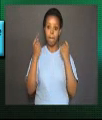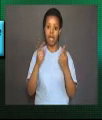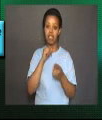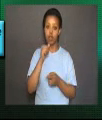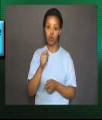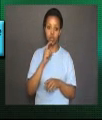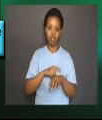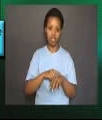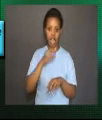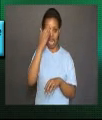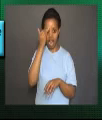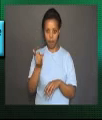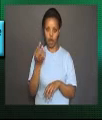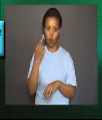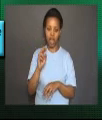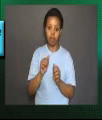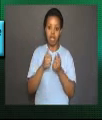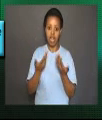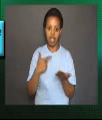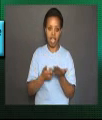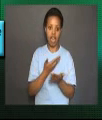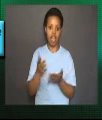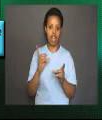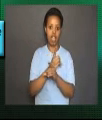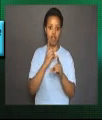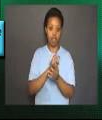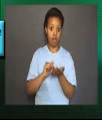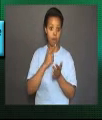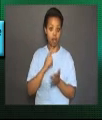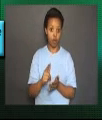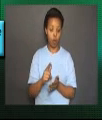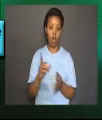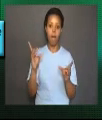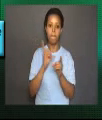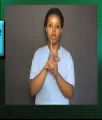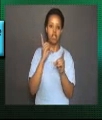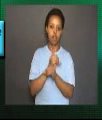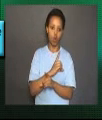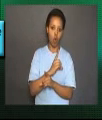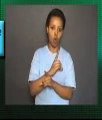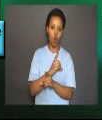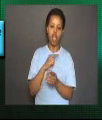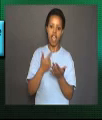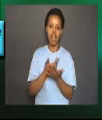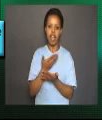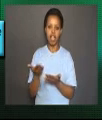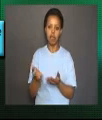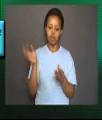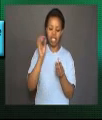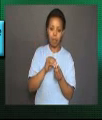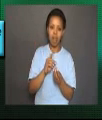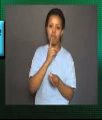understand why or how it happens, naturally, they want to find out